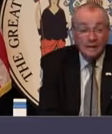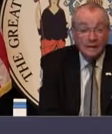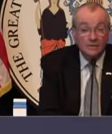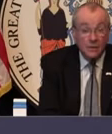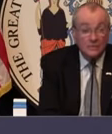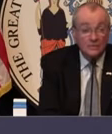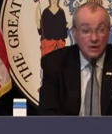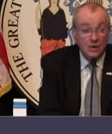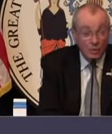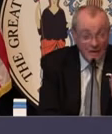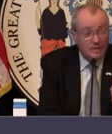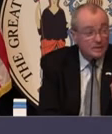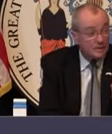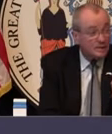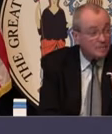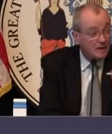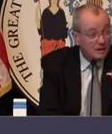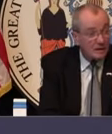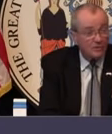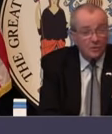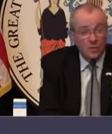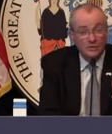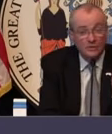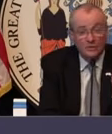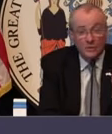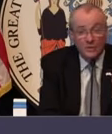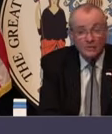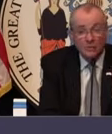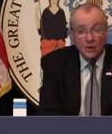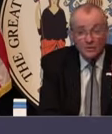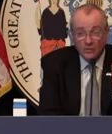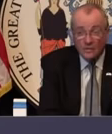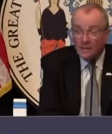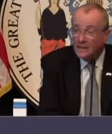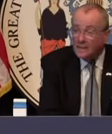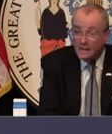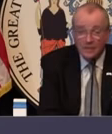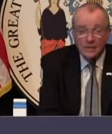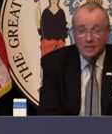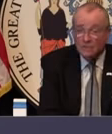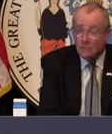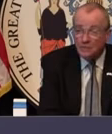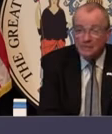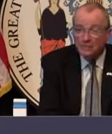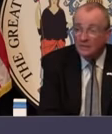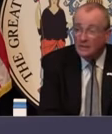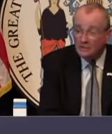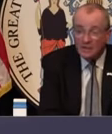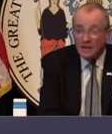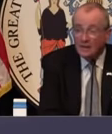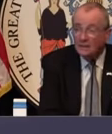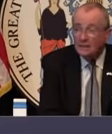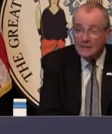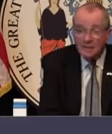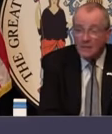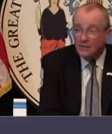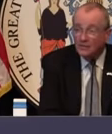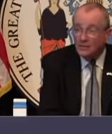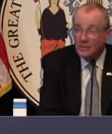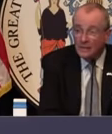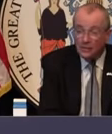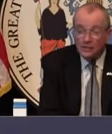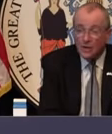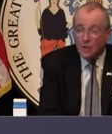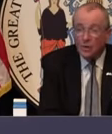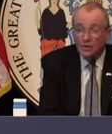Friday, and talked very graphically about the consequences for our frontline educators, police, fire,